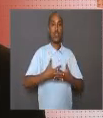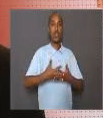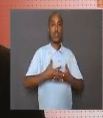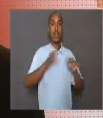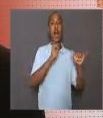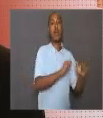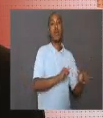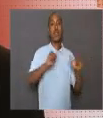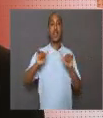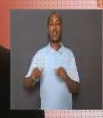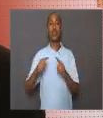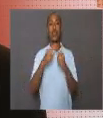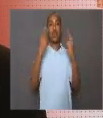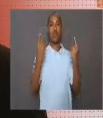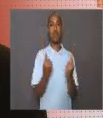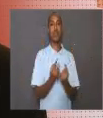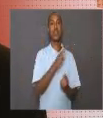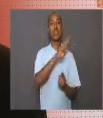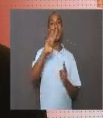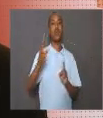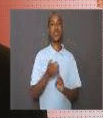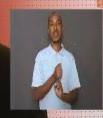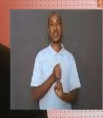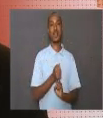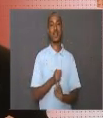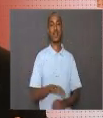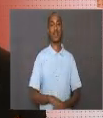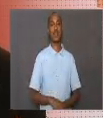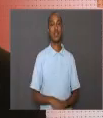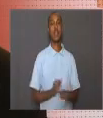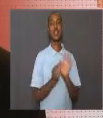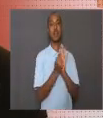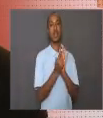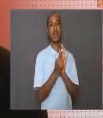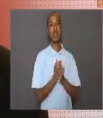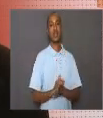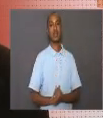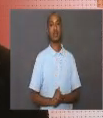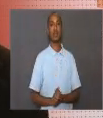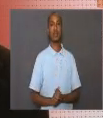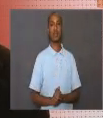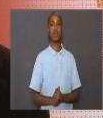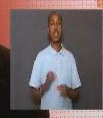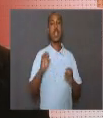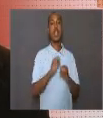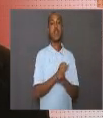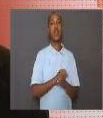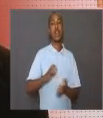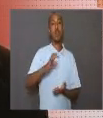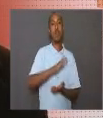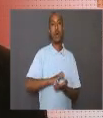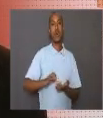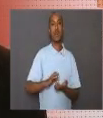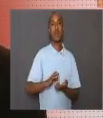is according to the groups they contain. For example, inorganic